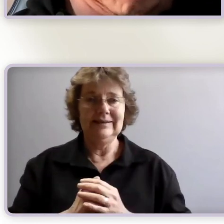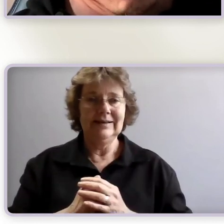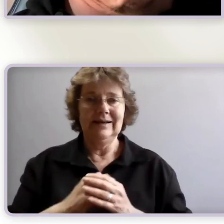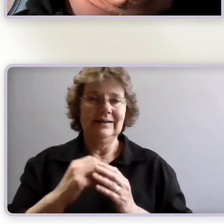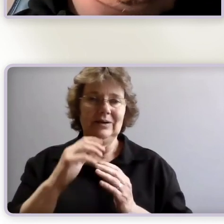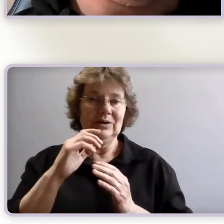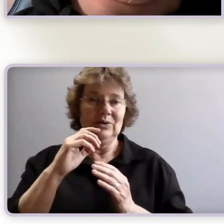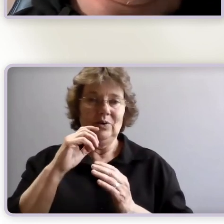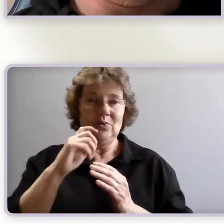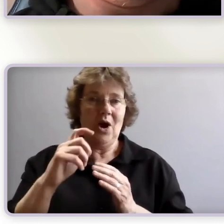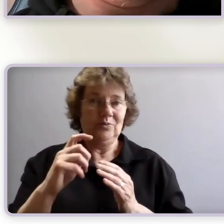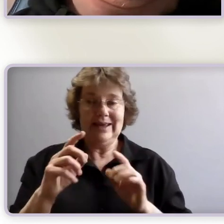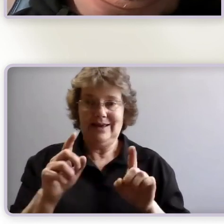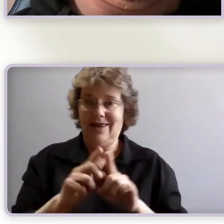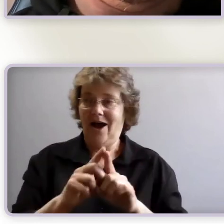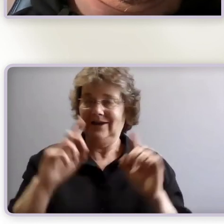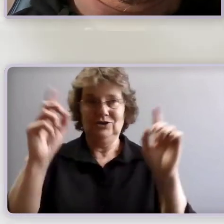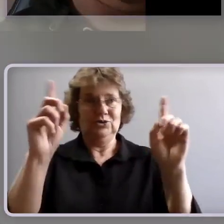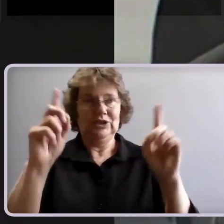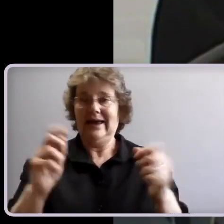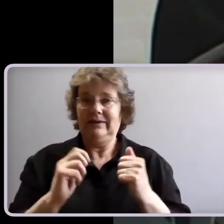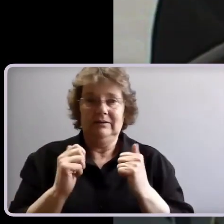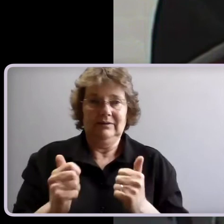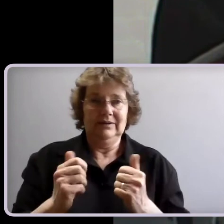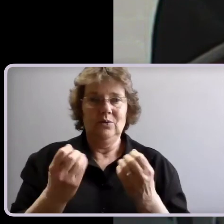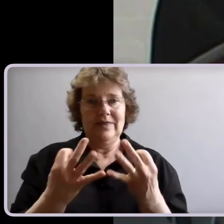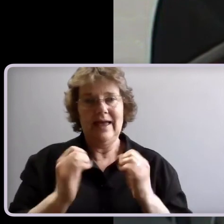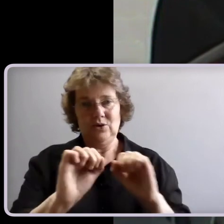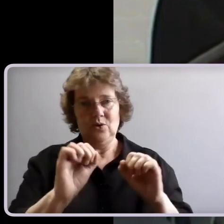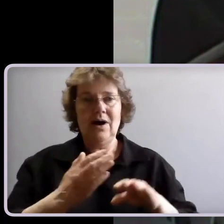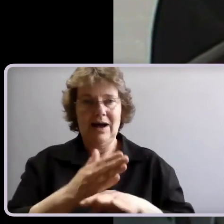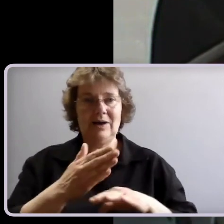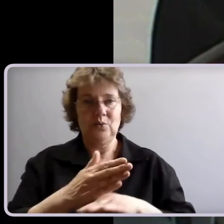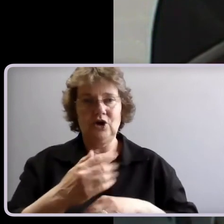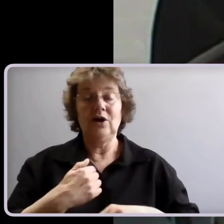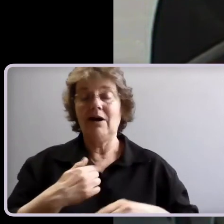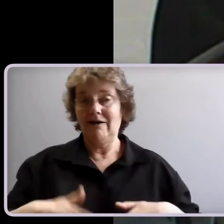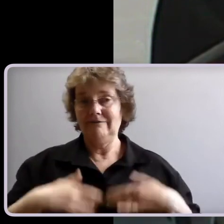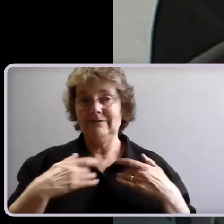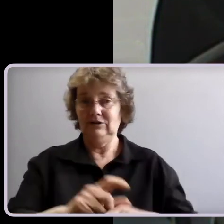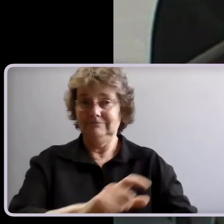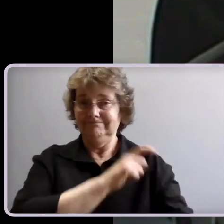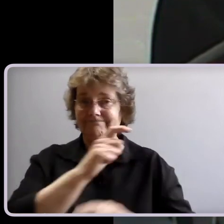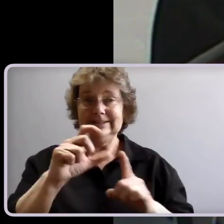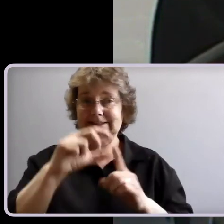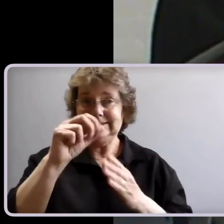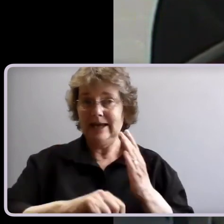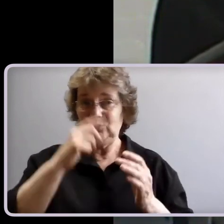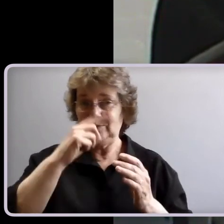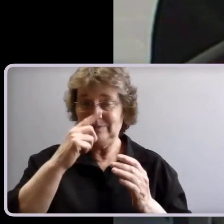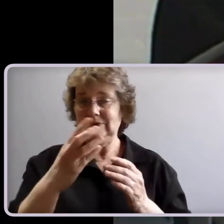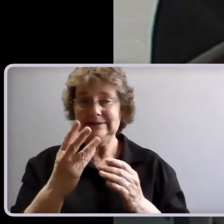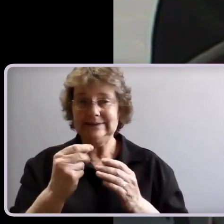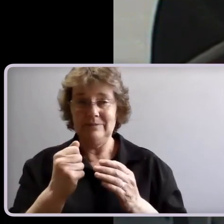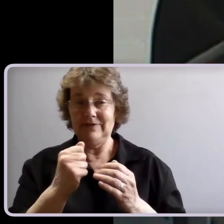and I'm incredibly grateful. So I'm really confident that disabled people are some of the smartest and best campaigners,